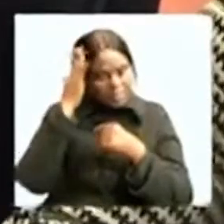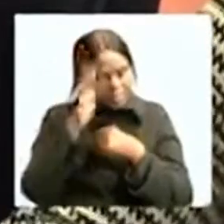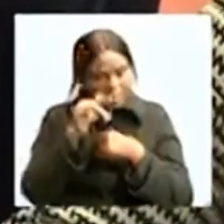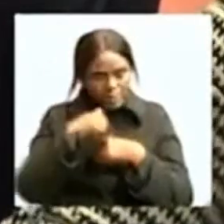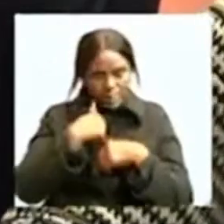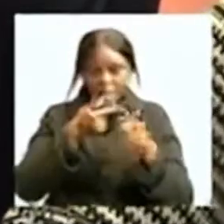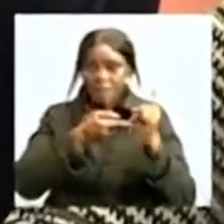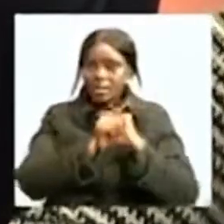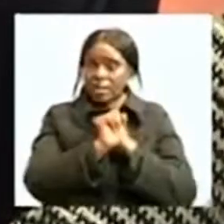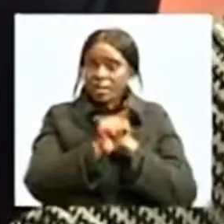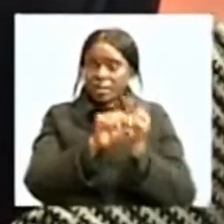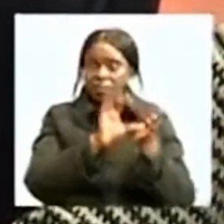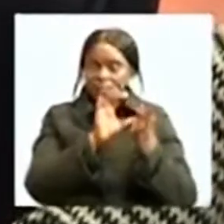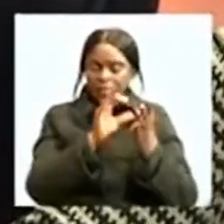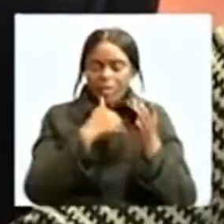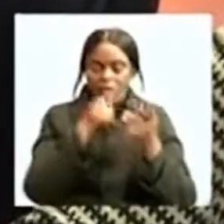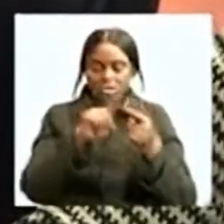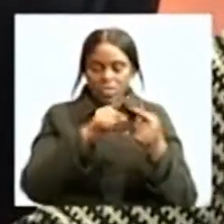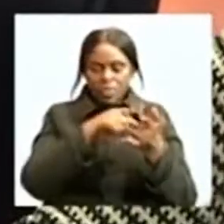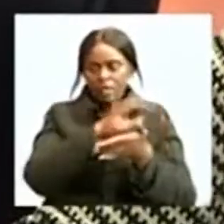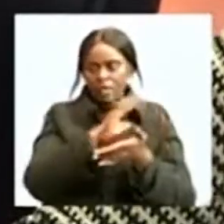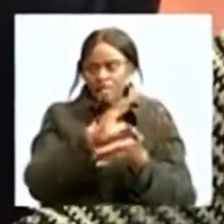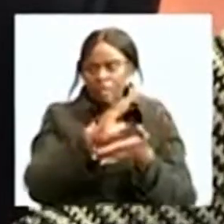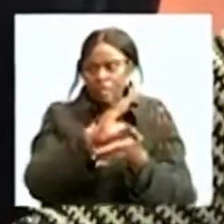I get a credit, I have to pay back.